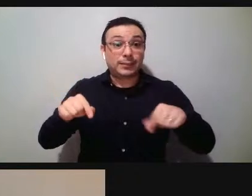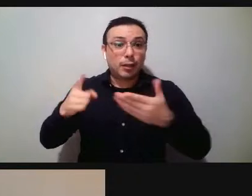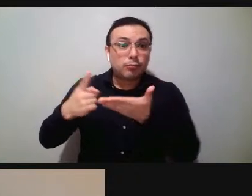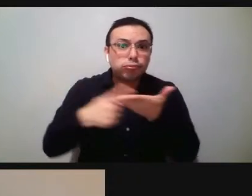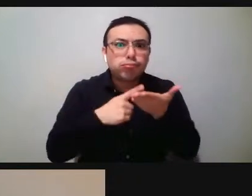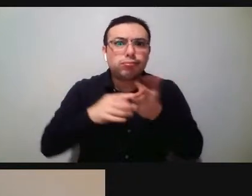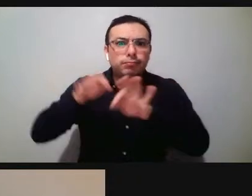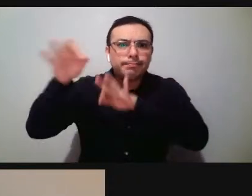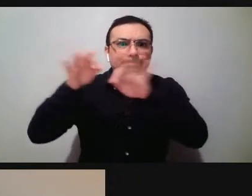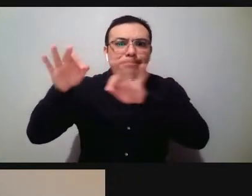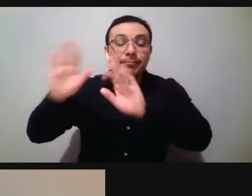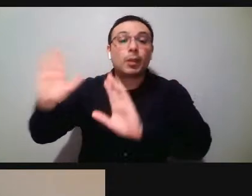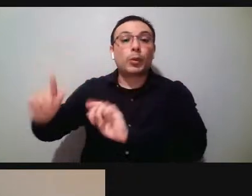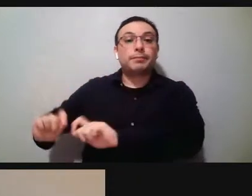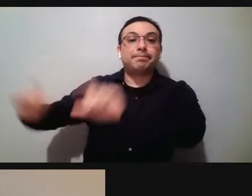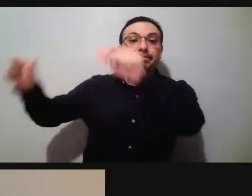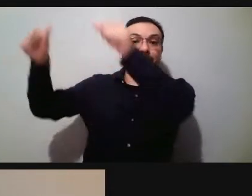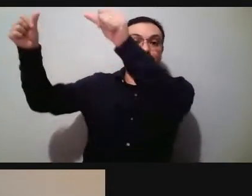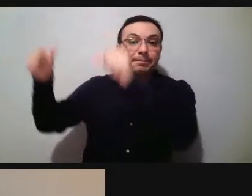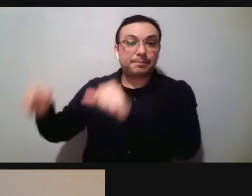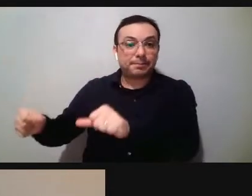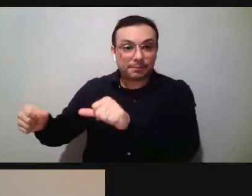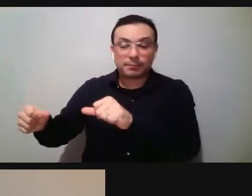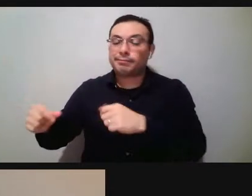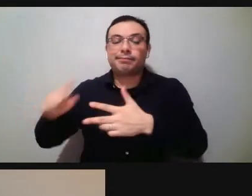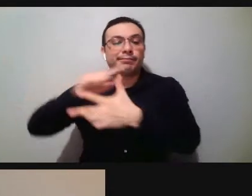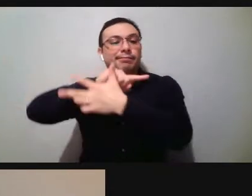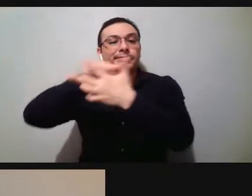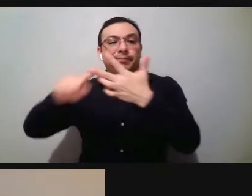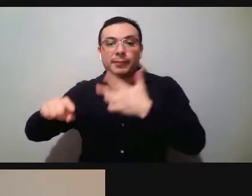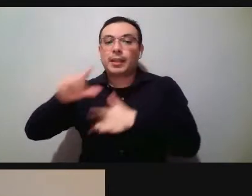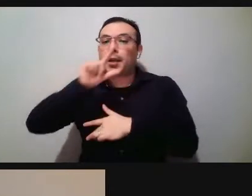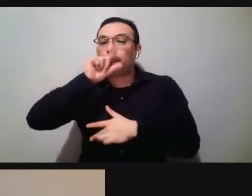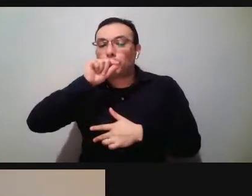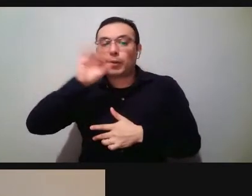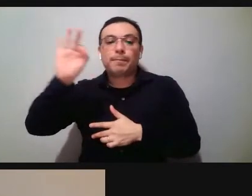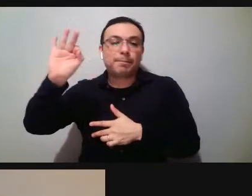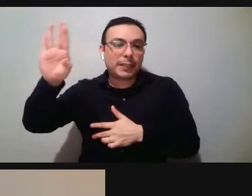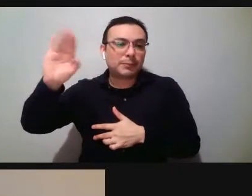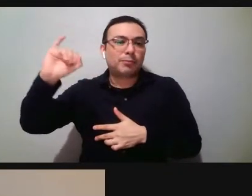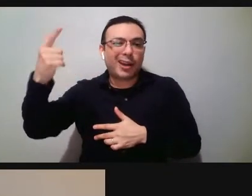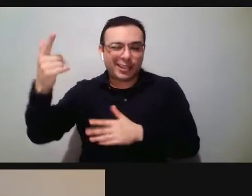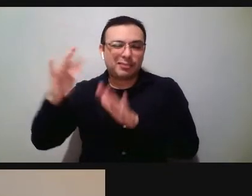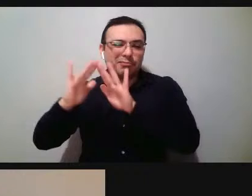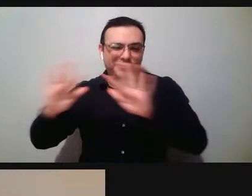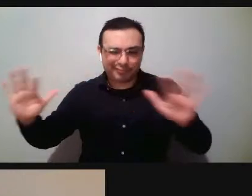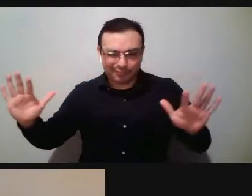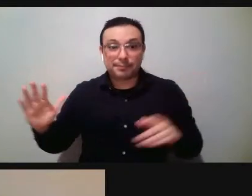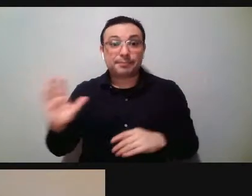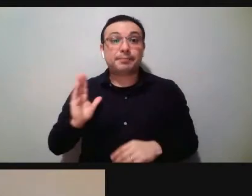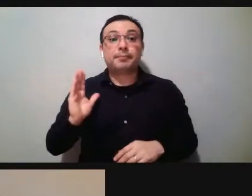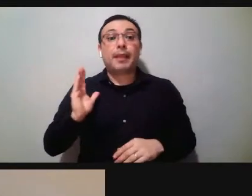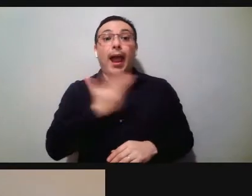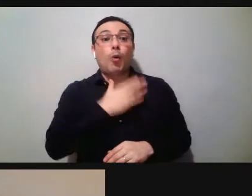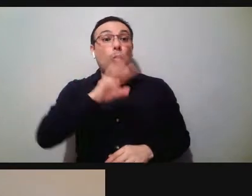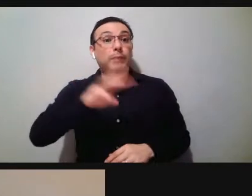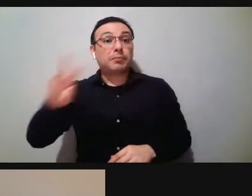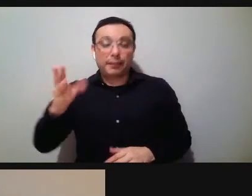on the on our social media, and it will also be up on our website. So you can definitely, visit